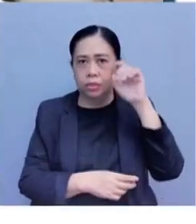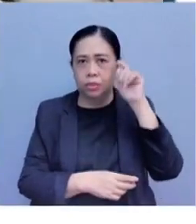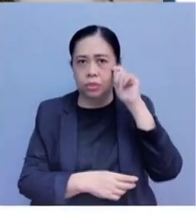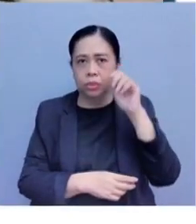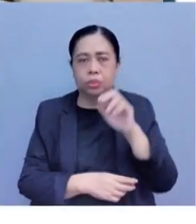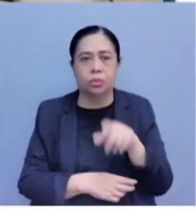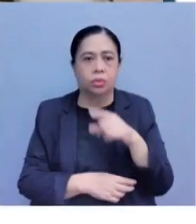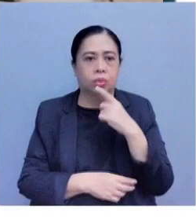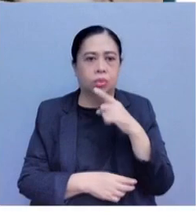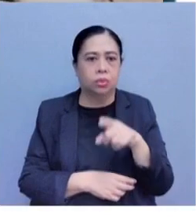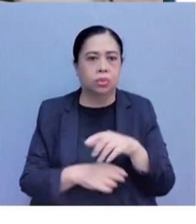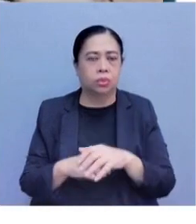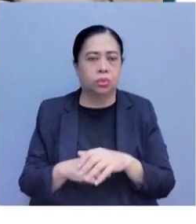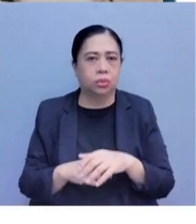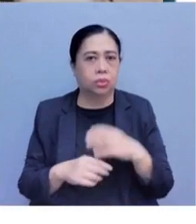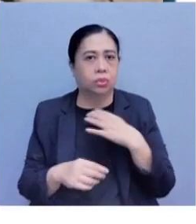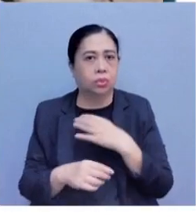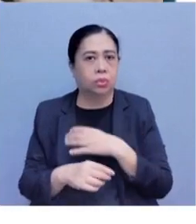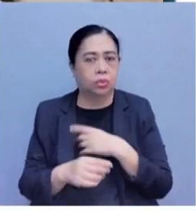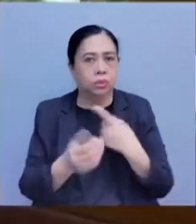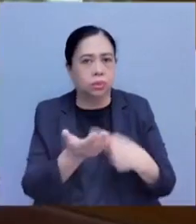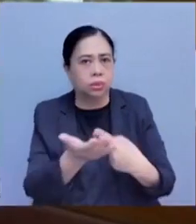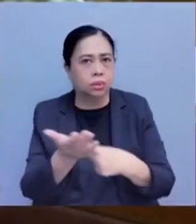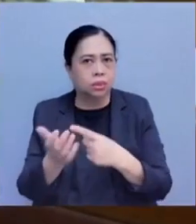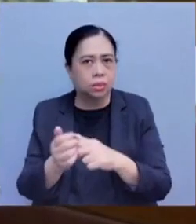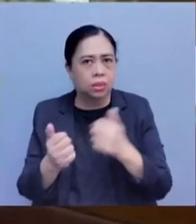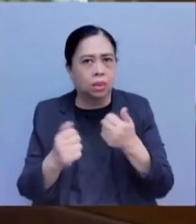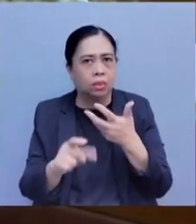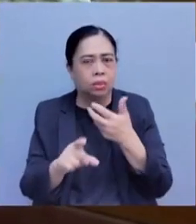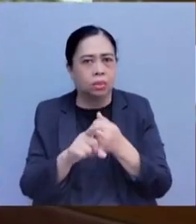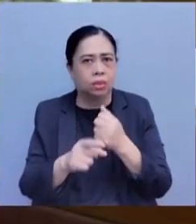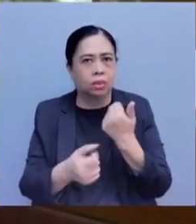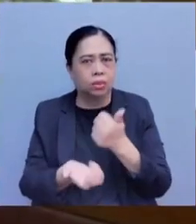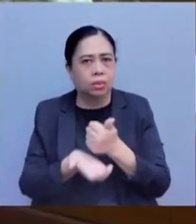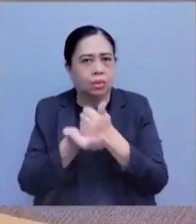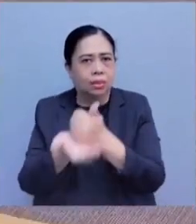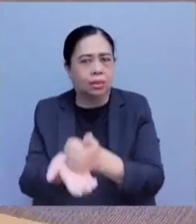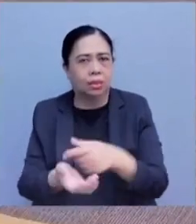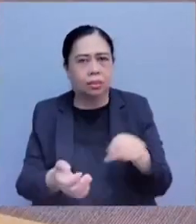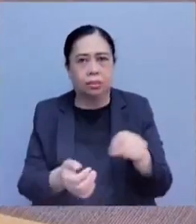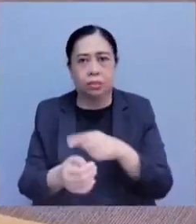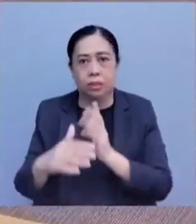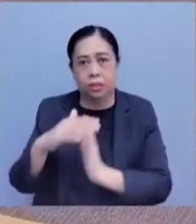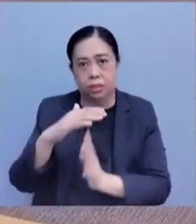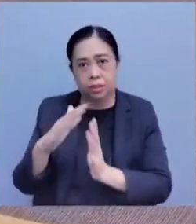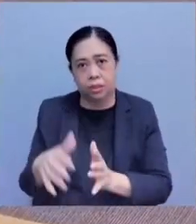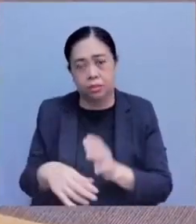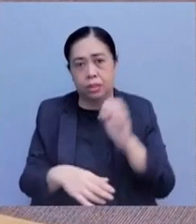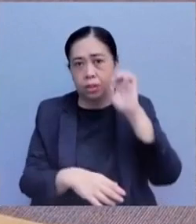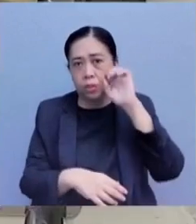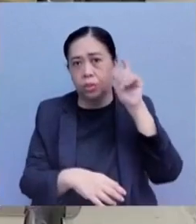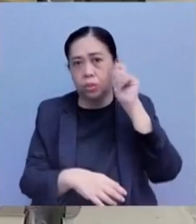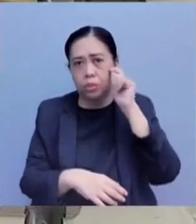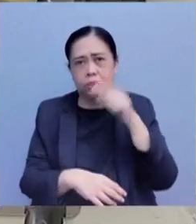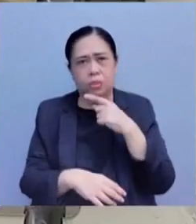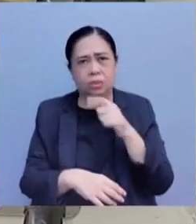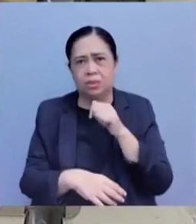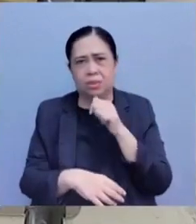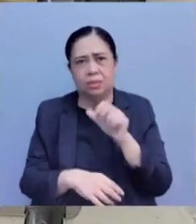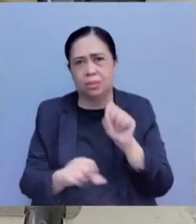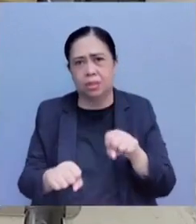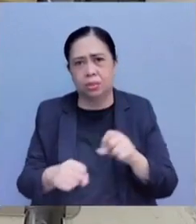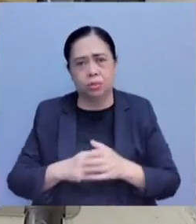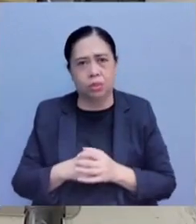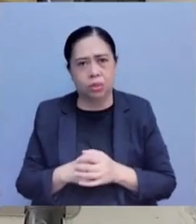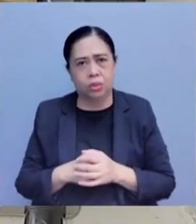as House leaders discuss ways to cushion the impact of high oil prices on consumers. Tulfo says such a move is not possible due